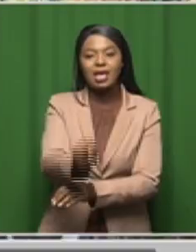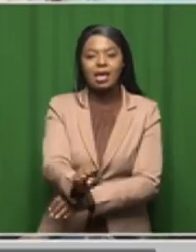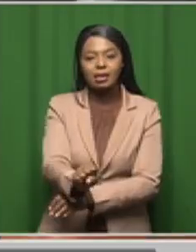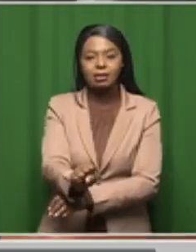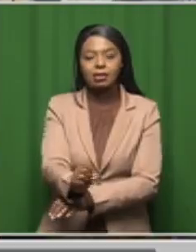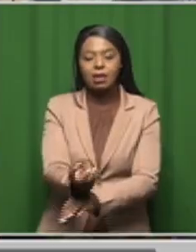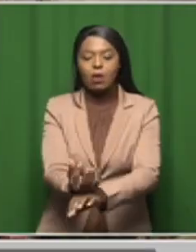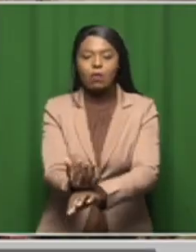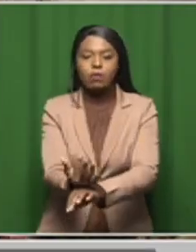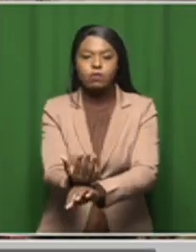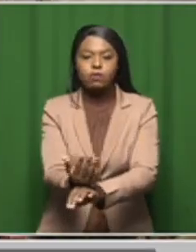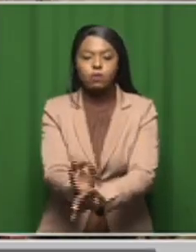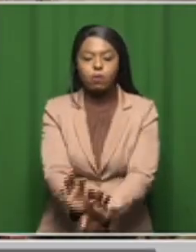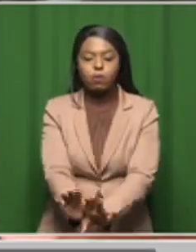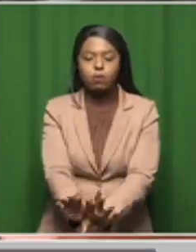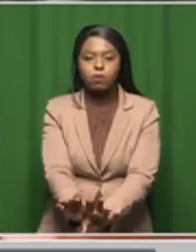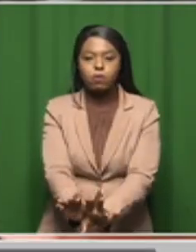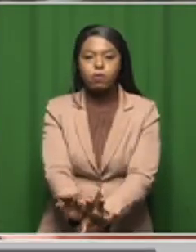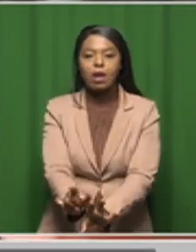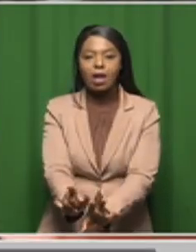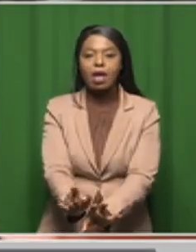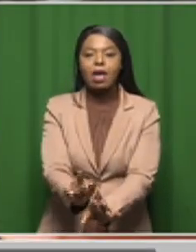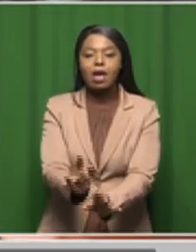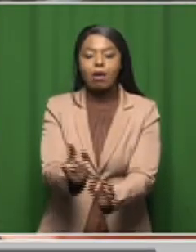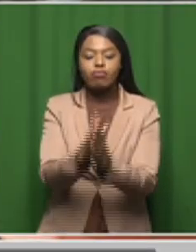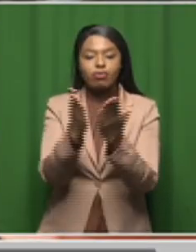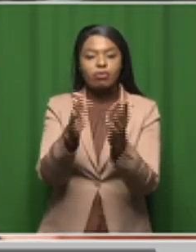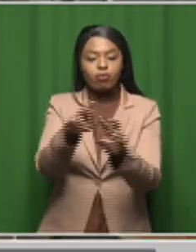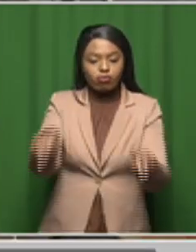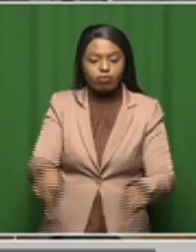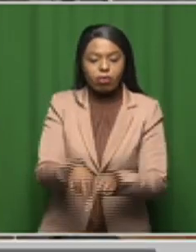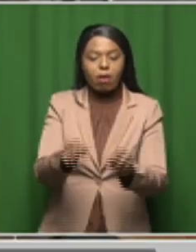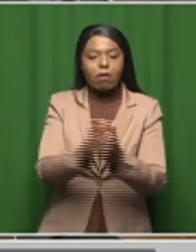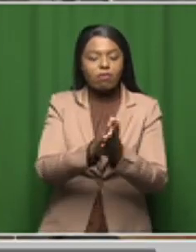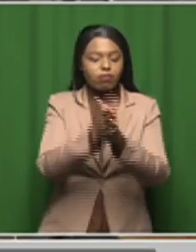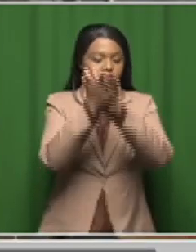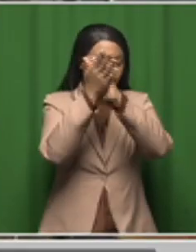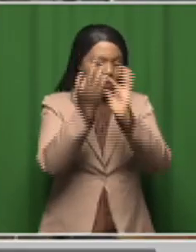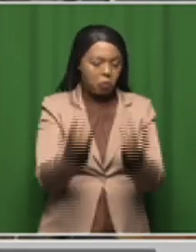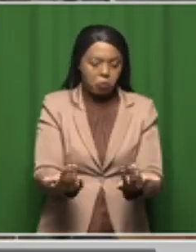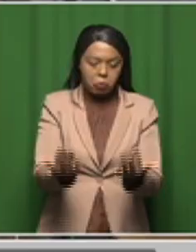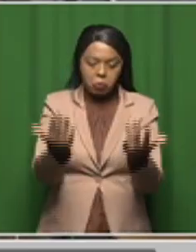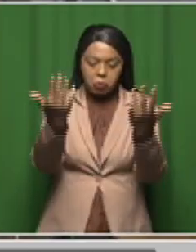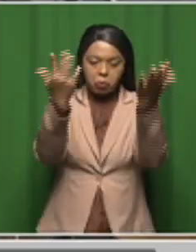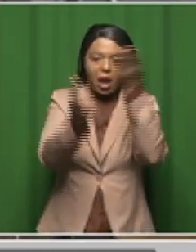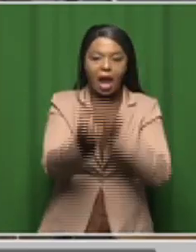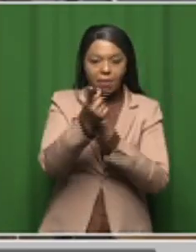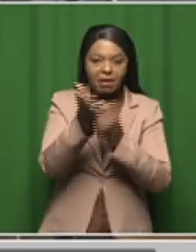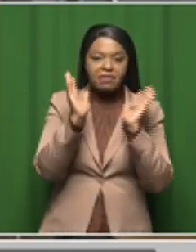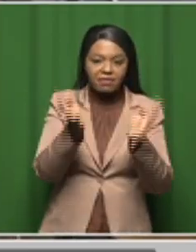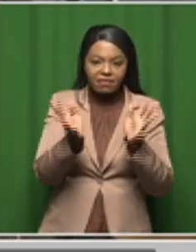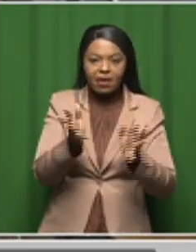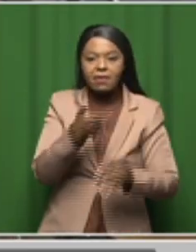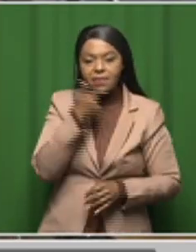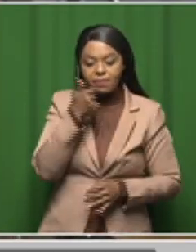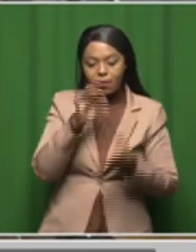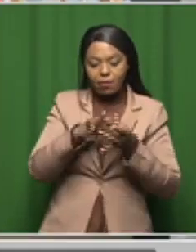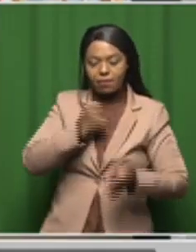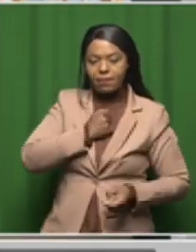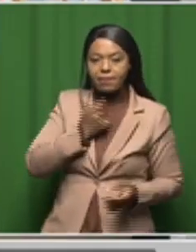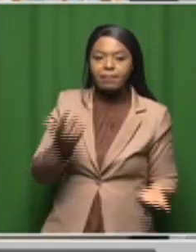was sifting through the remains of the fire and really hearing those kind of